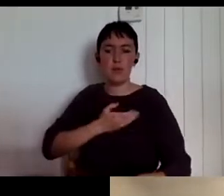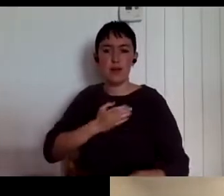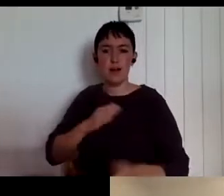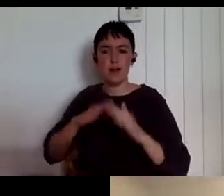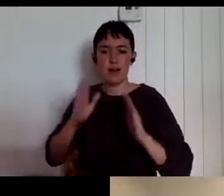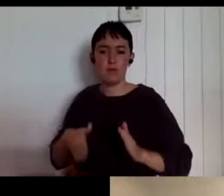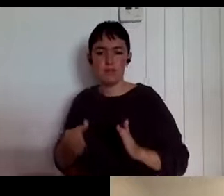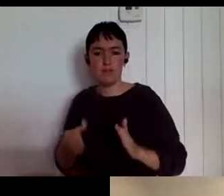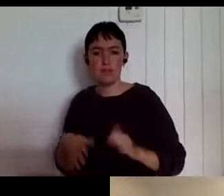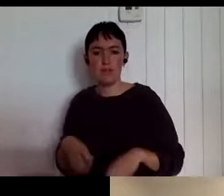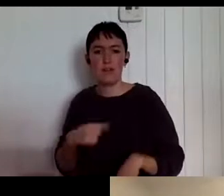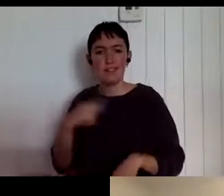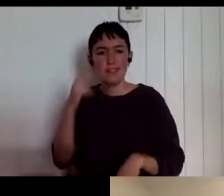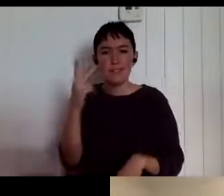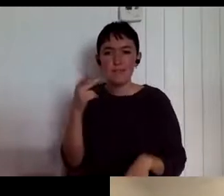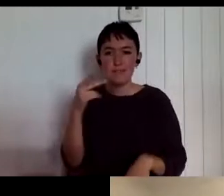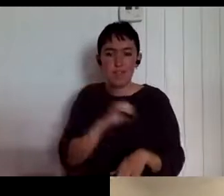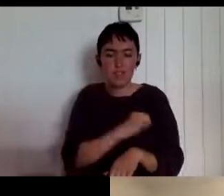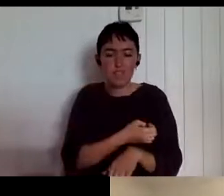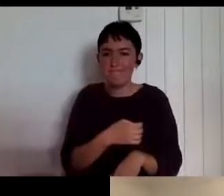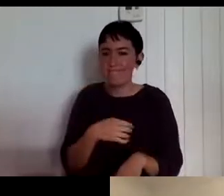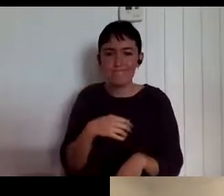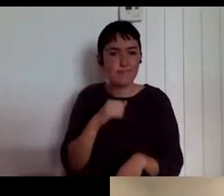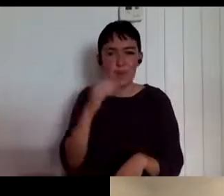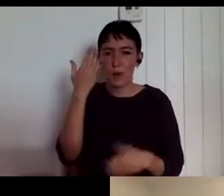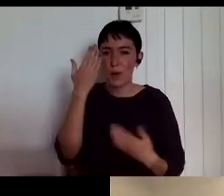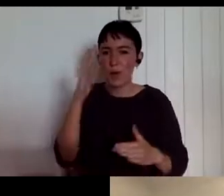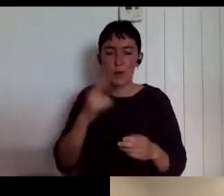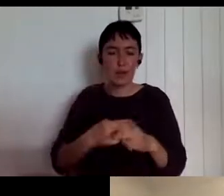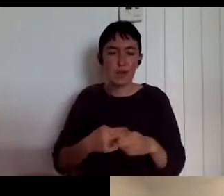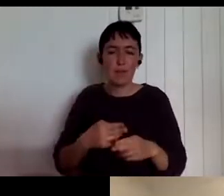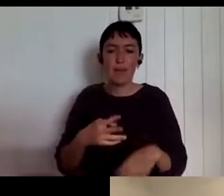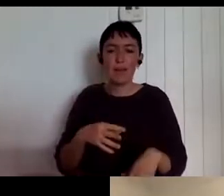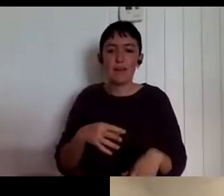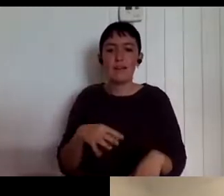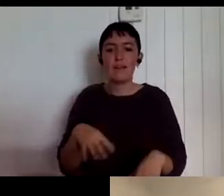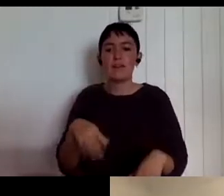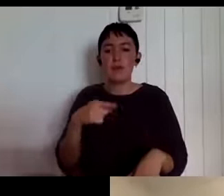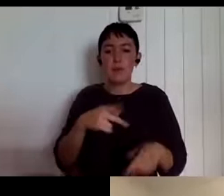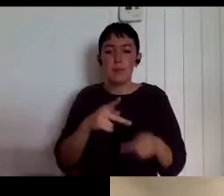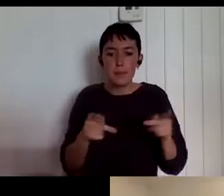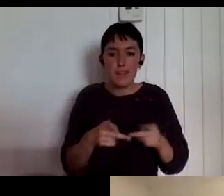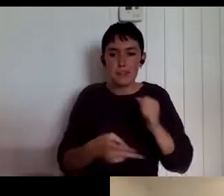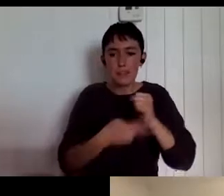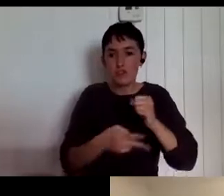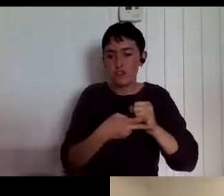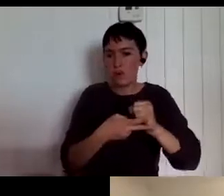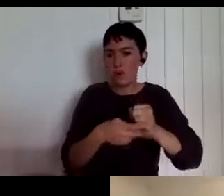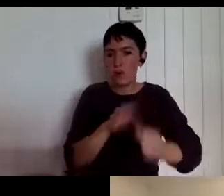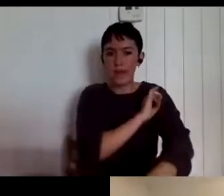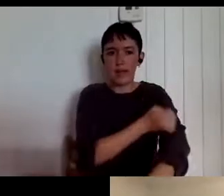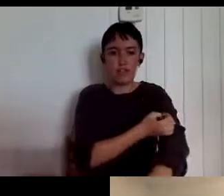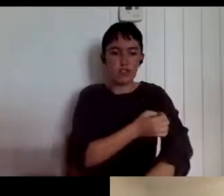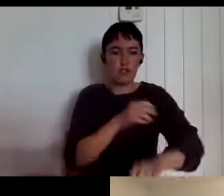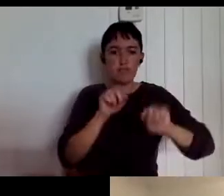like, I don't know what they're called, but like the facilities that store the energy around the country, like how big are those and how big is